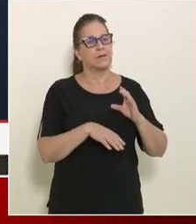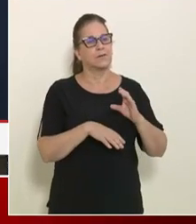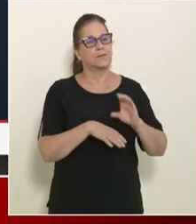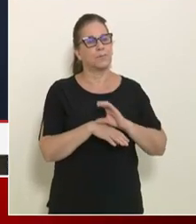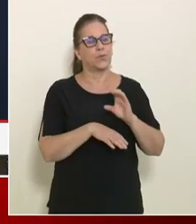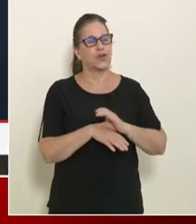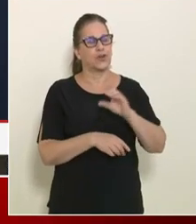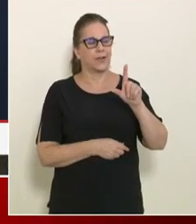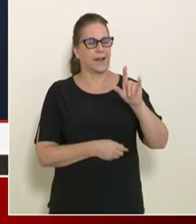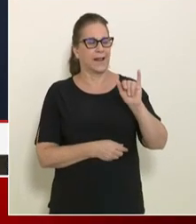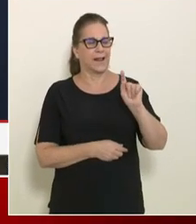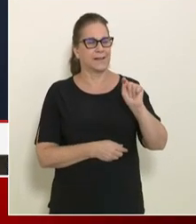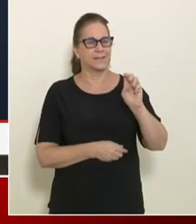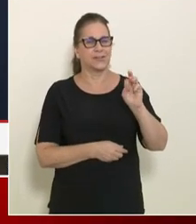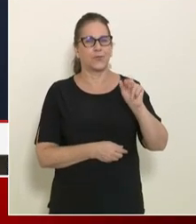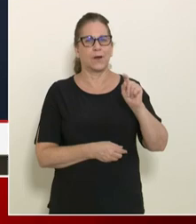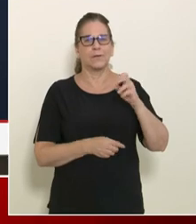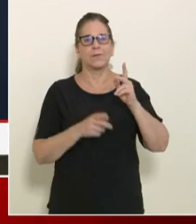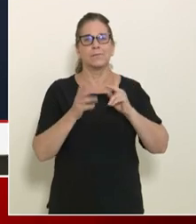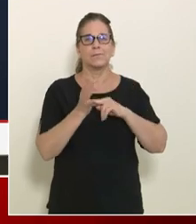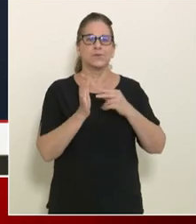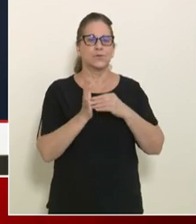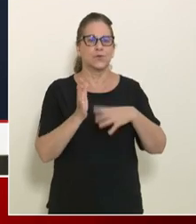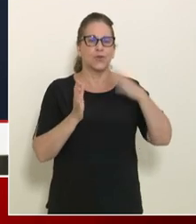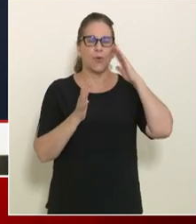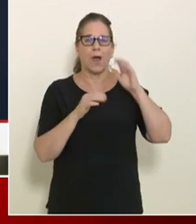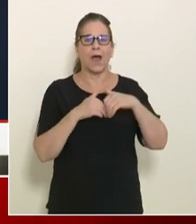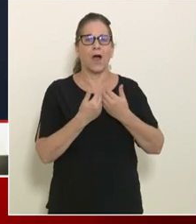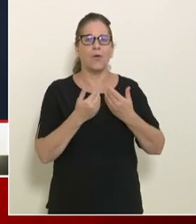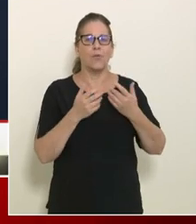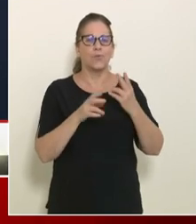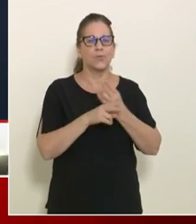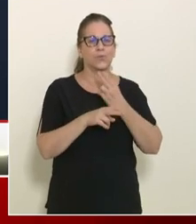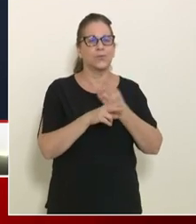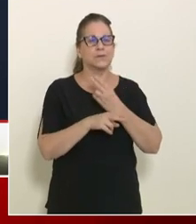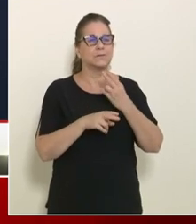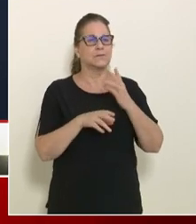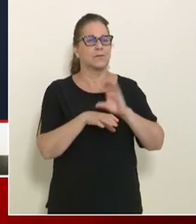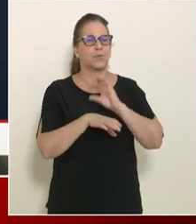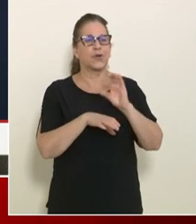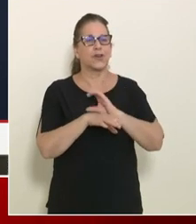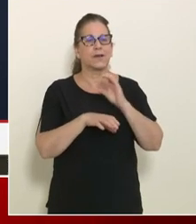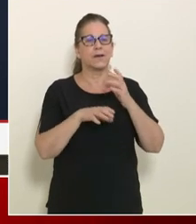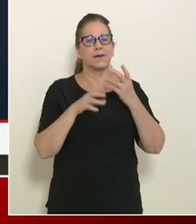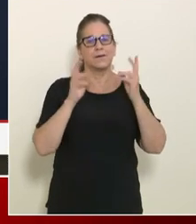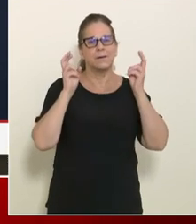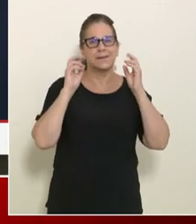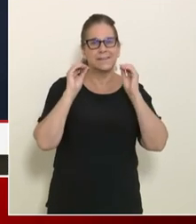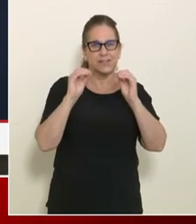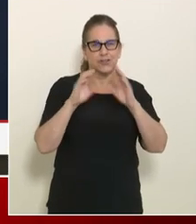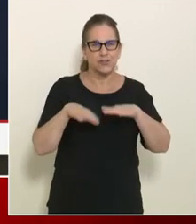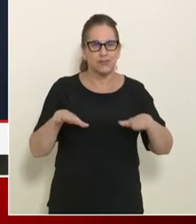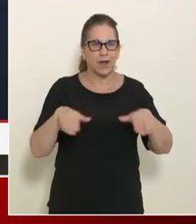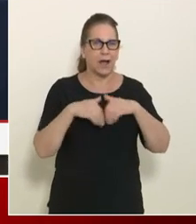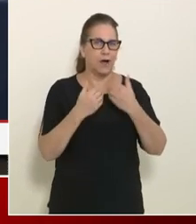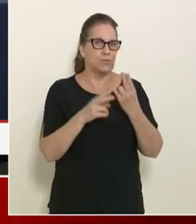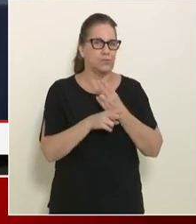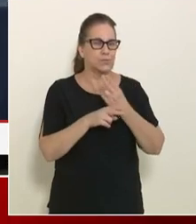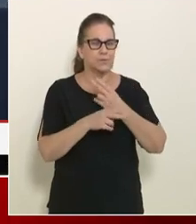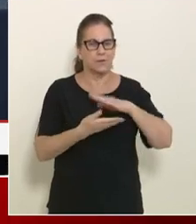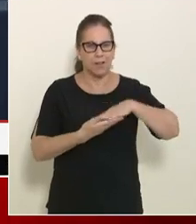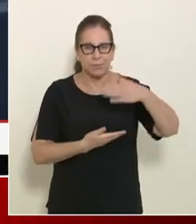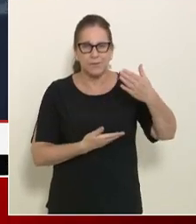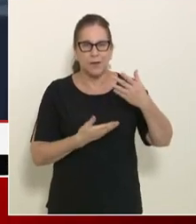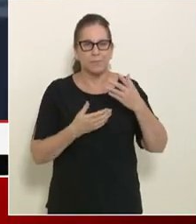parents who have those day-to-day issues when it comes to troubleshooting, things like that? How is that going for you? So we